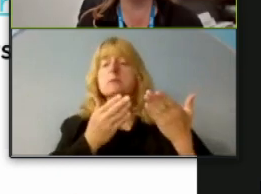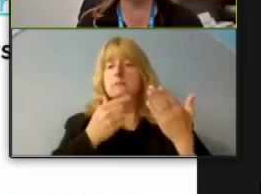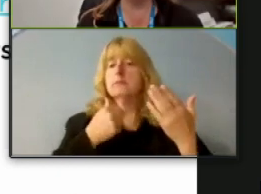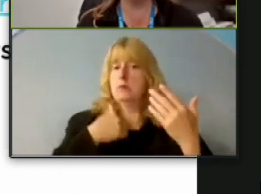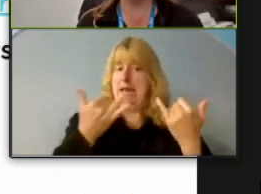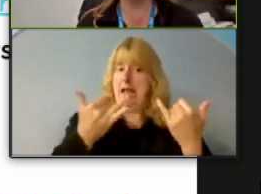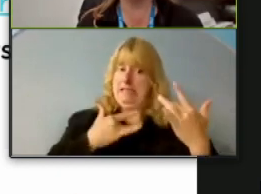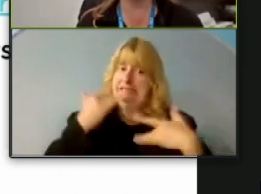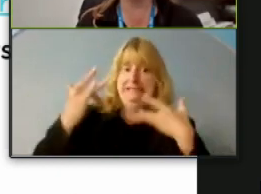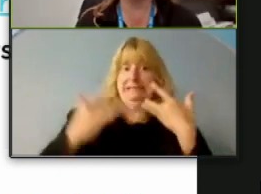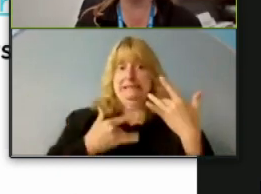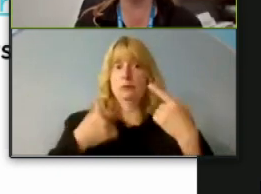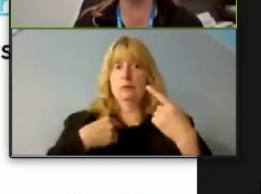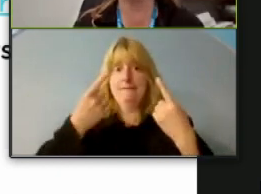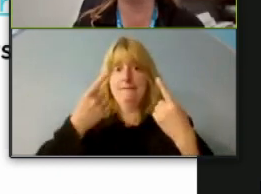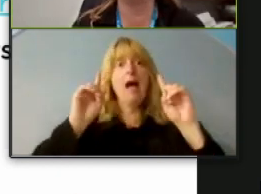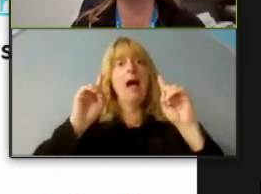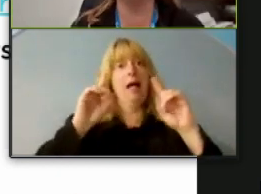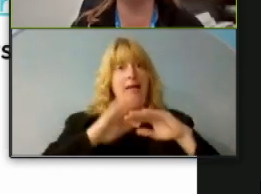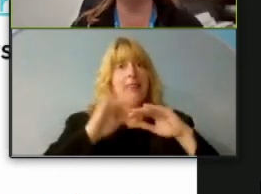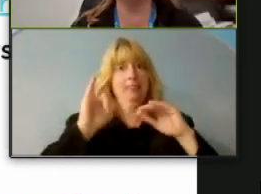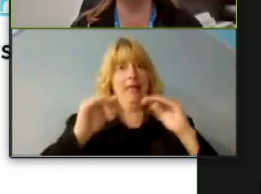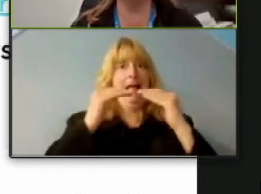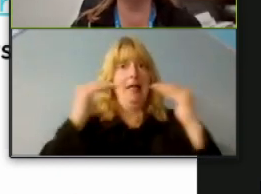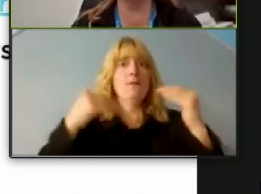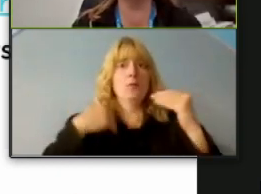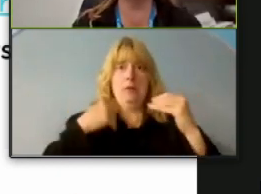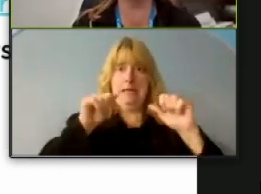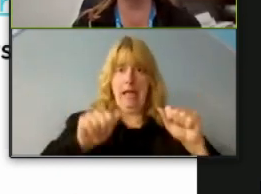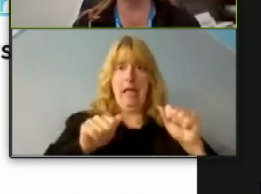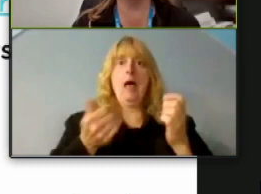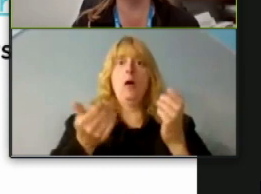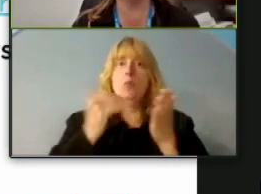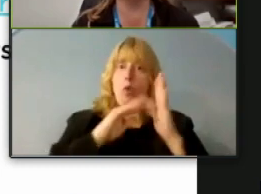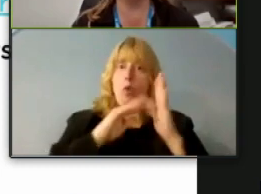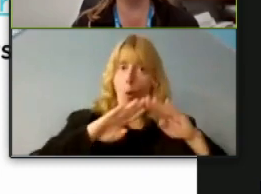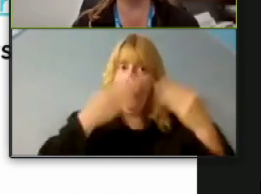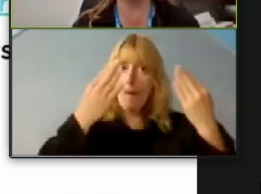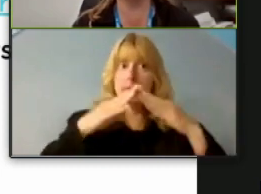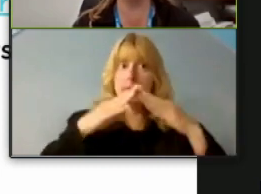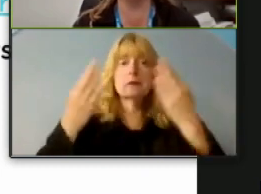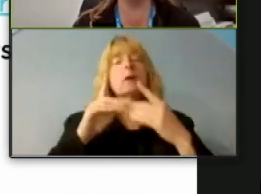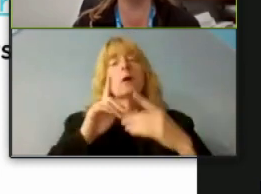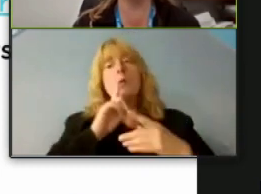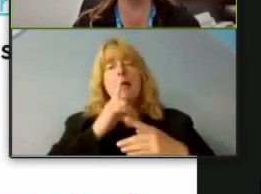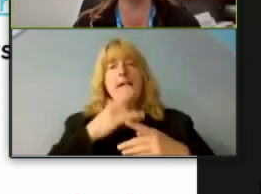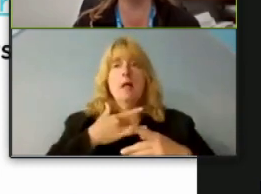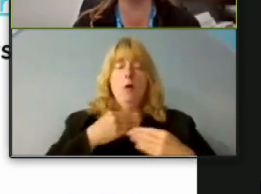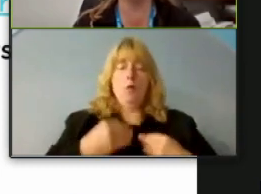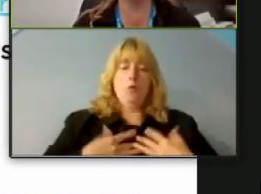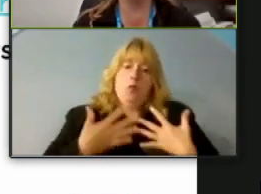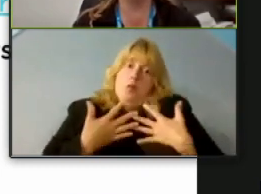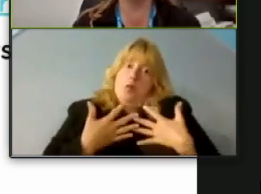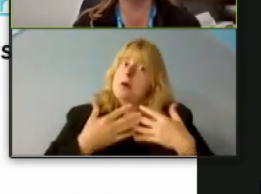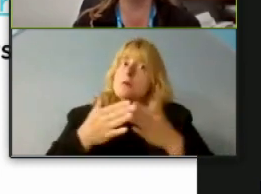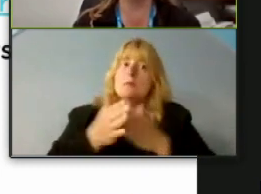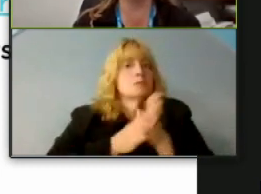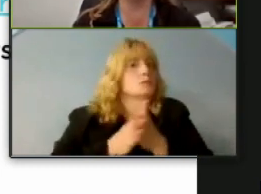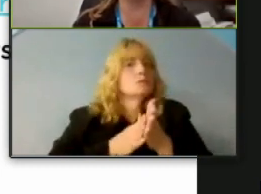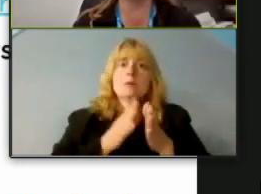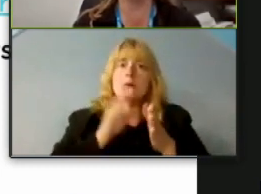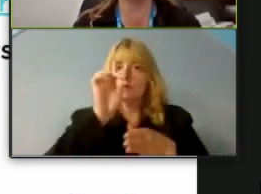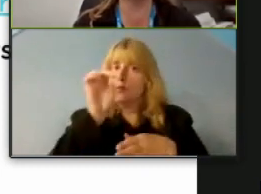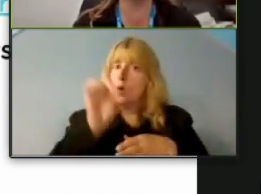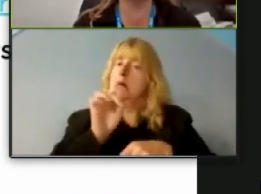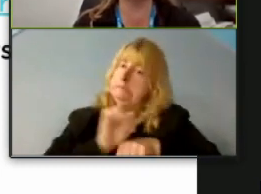that phase in which we are reopening. It's very encouraging. Detroit's done a fabulous job getting the numbers down, but we do